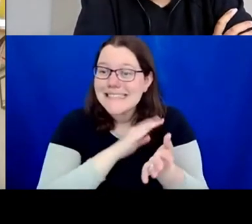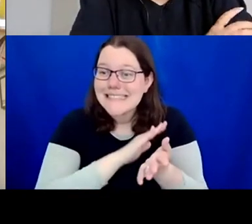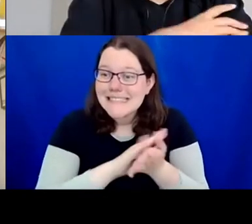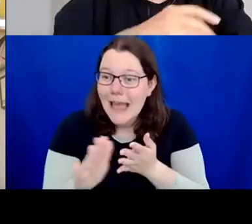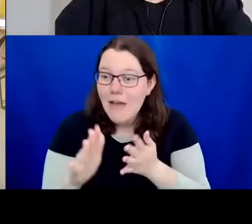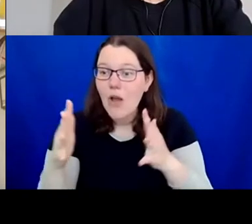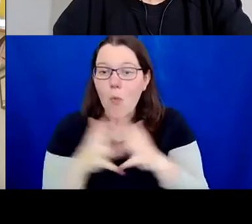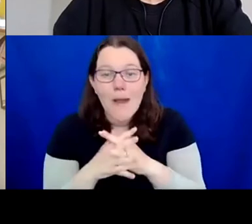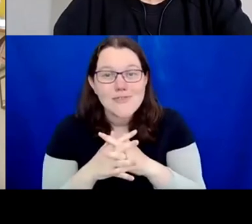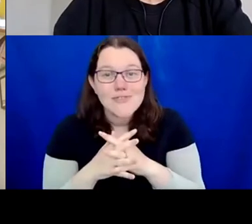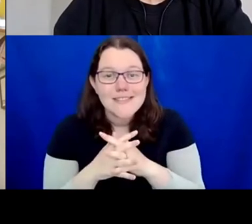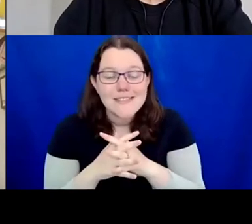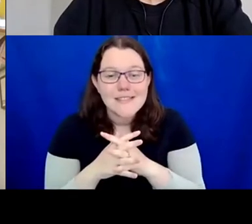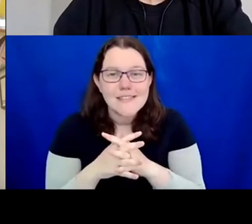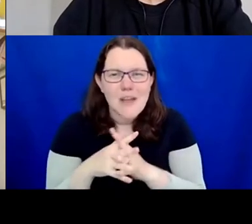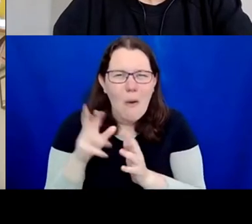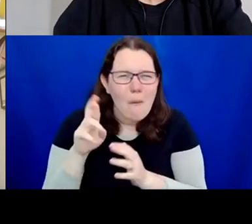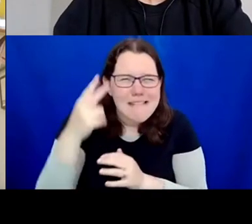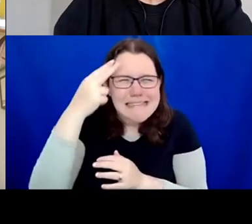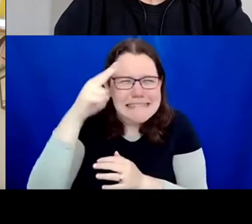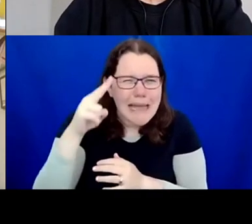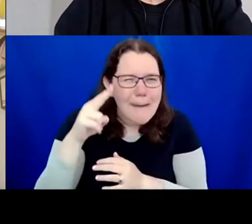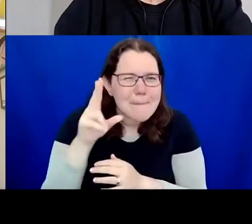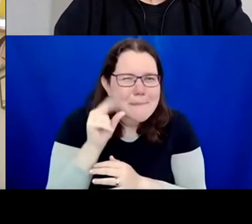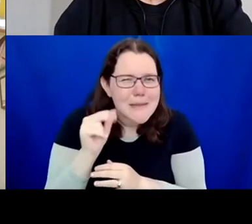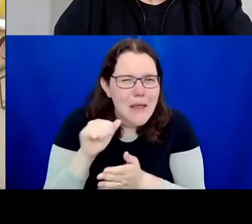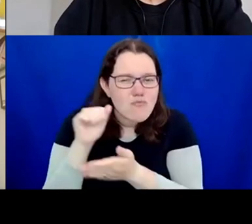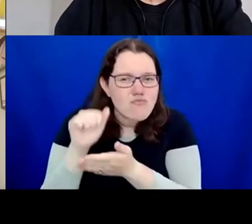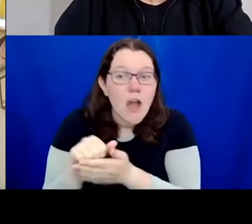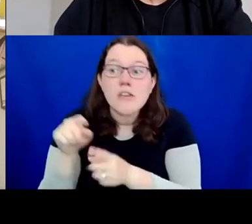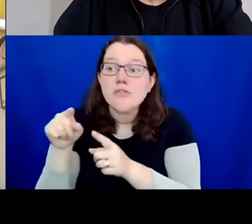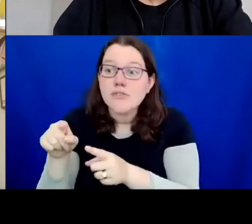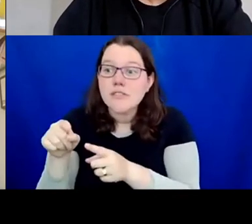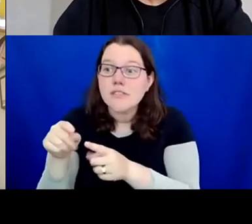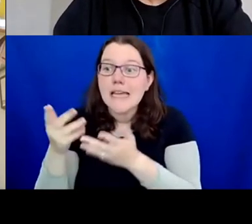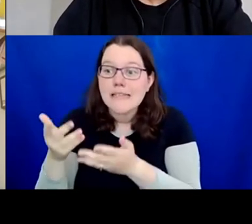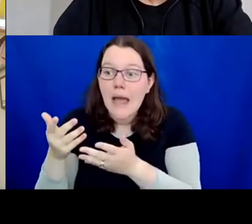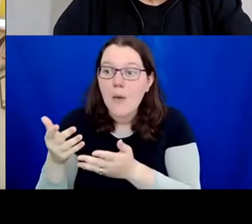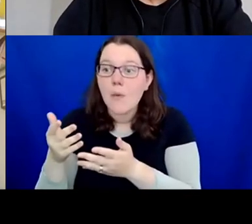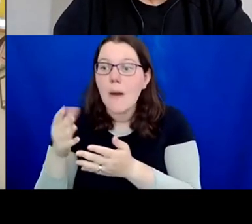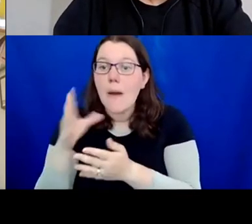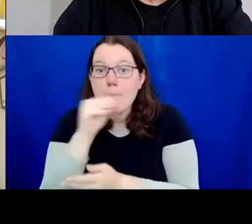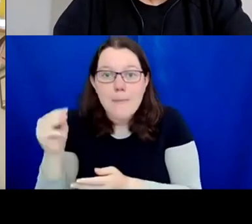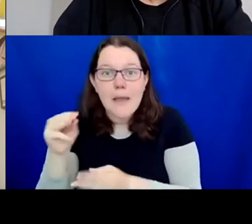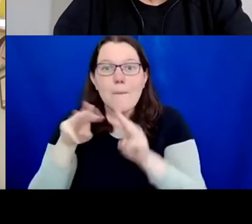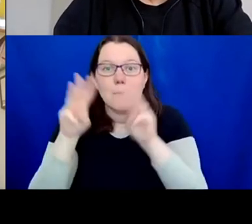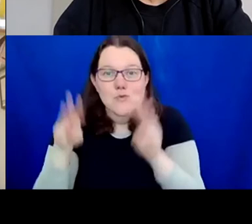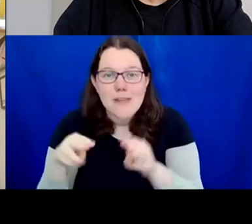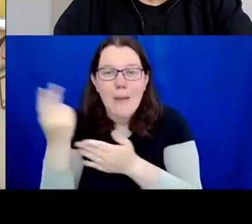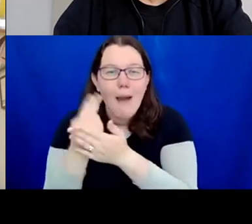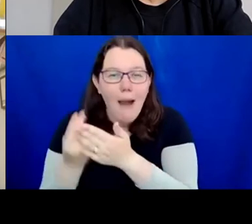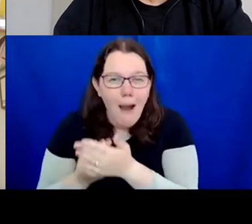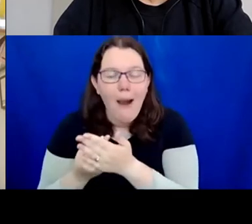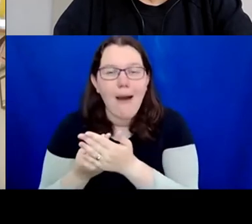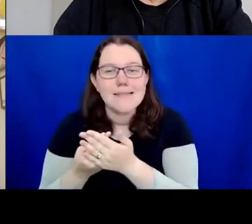Sarah's the new co-CEO at Birmingham Museum and Art Gallery in Birmingham. And I